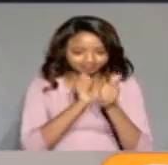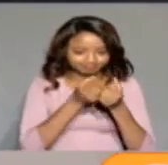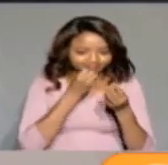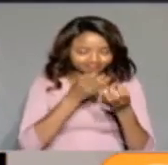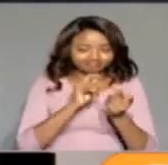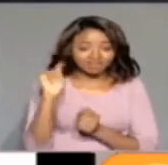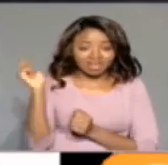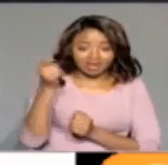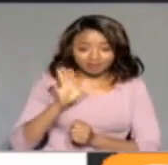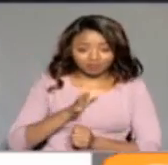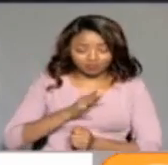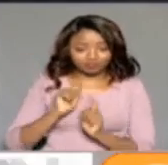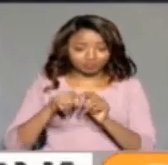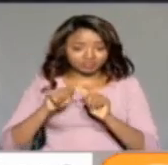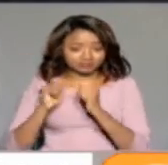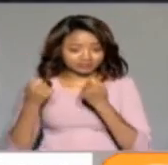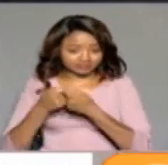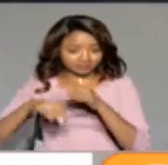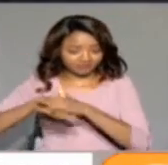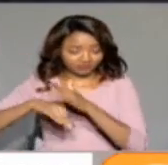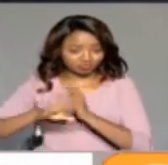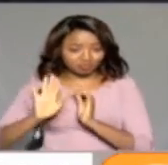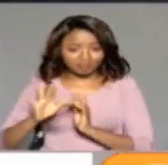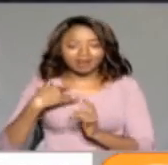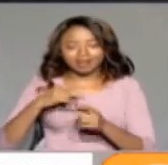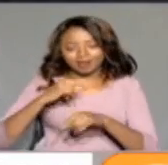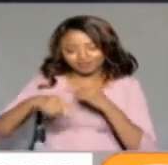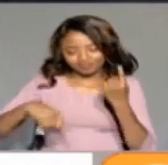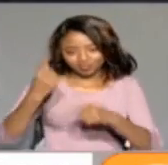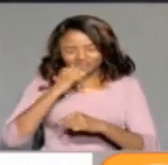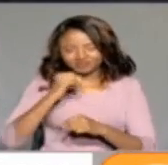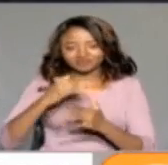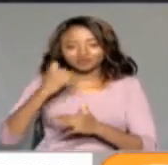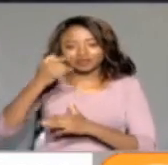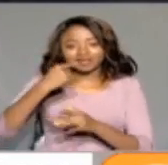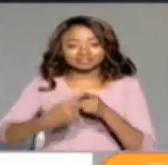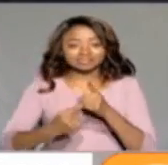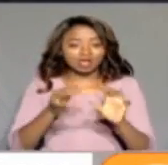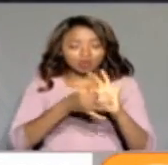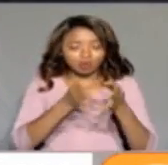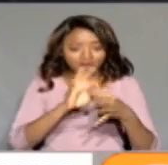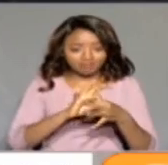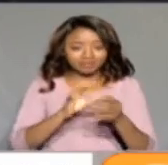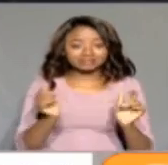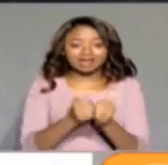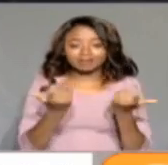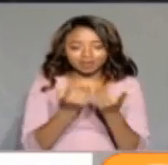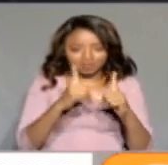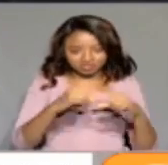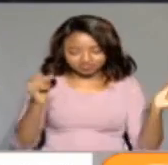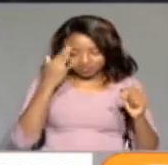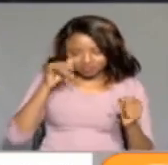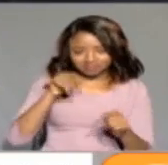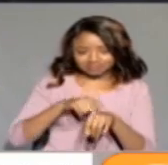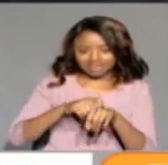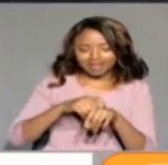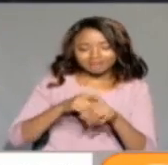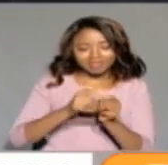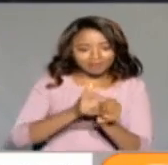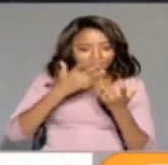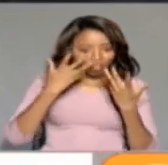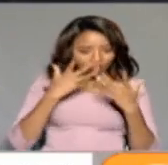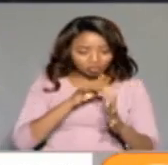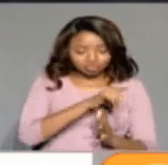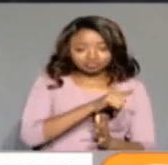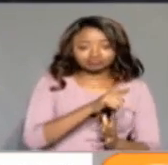Harambee Starlets have qualified for the fourth round of qualifying for next year's Olympics in Japan after defeating Black Queens of Ghana 1-0